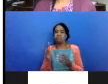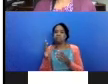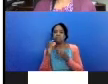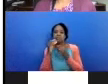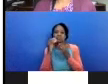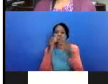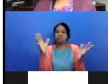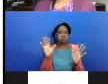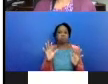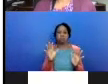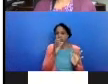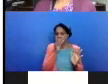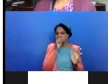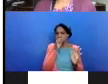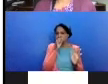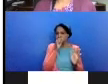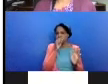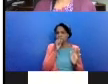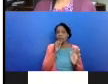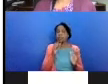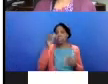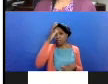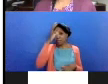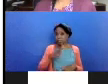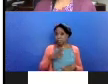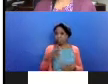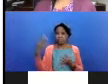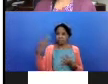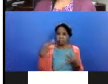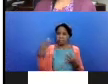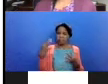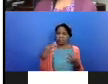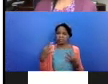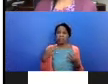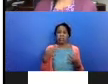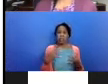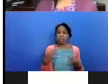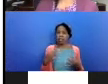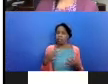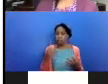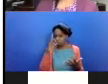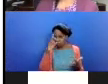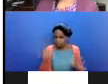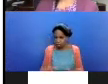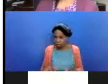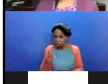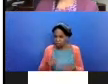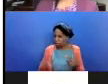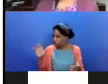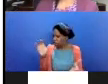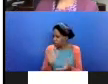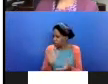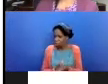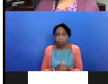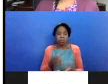them, because I couldn't believe what they were saying, and I didn't think anybody else would either from that framework that we were in. And so I went out and bought a